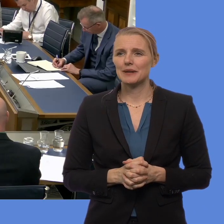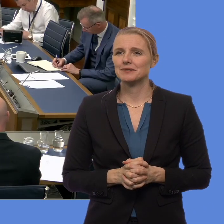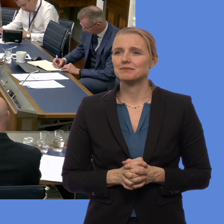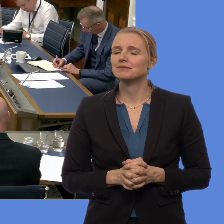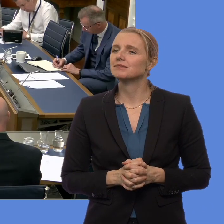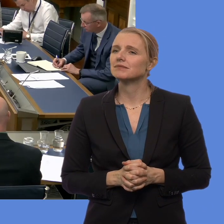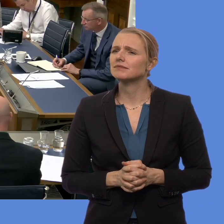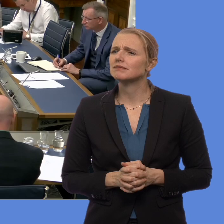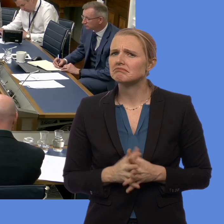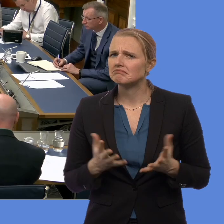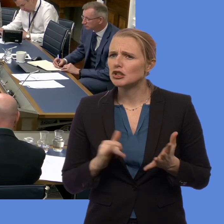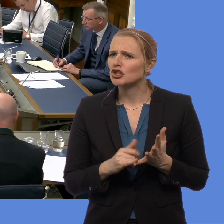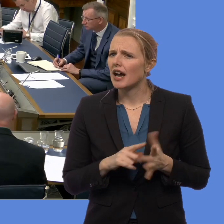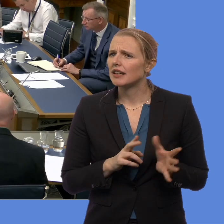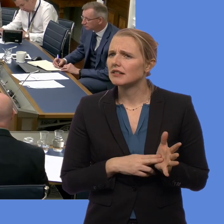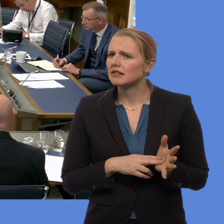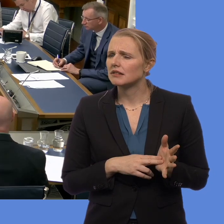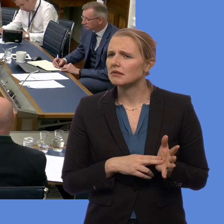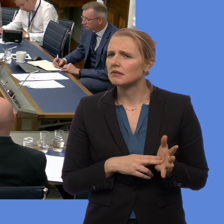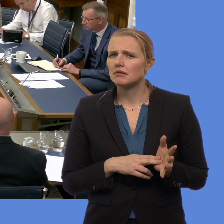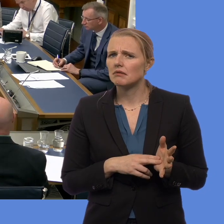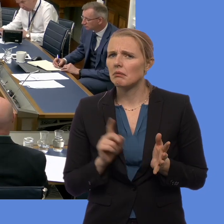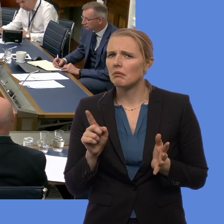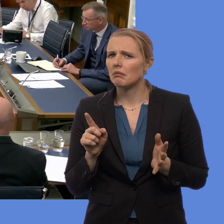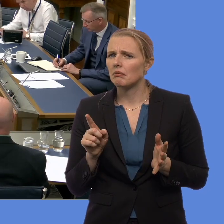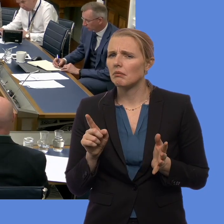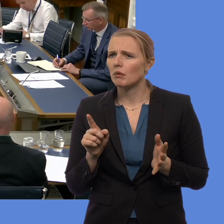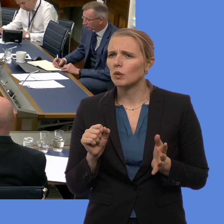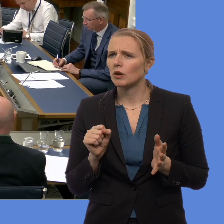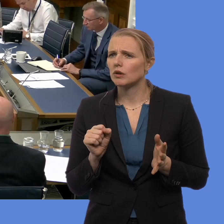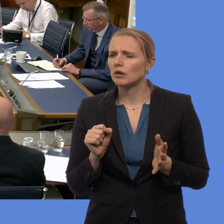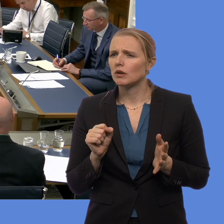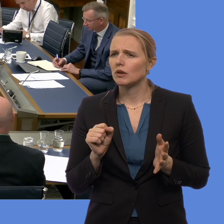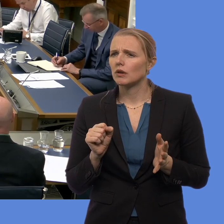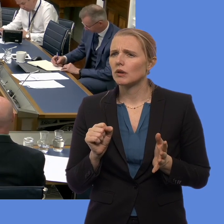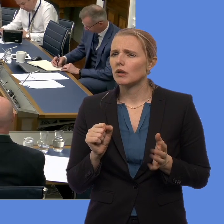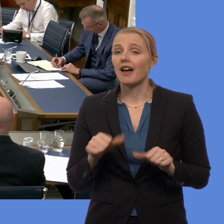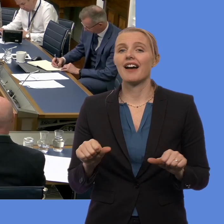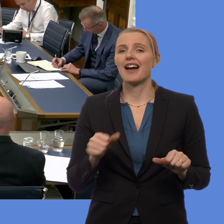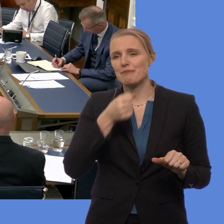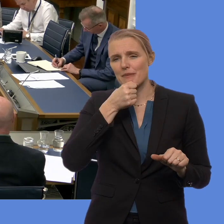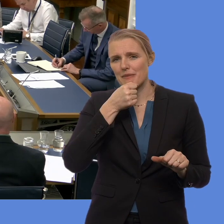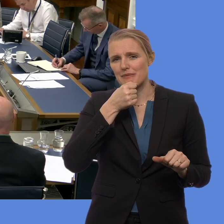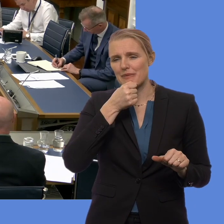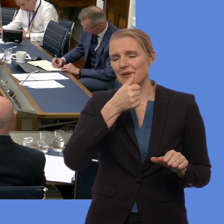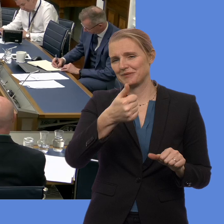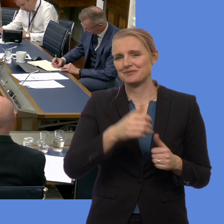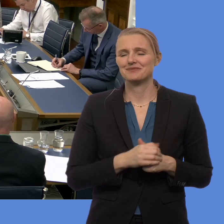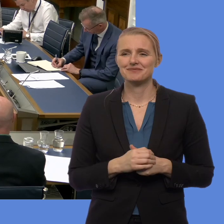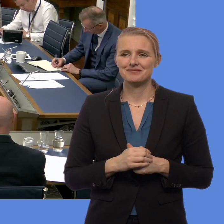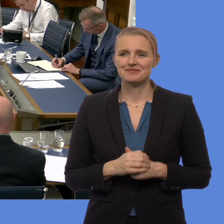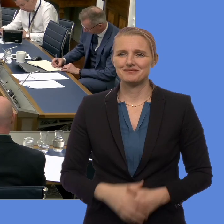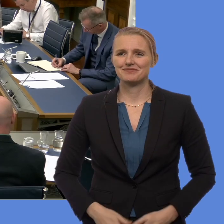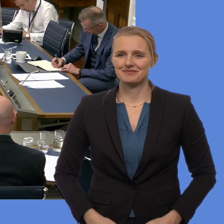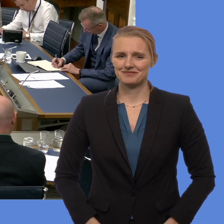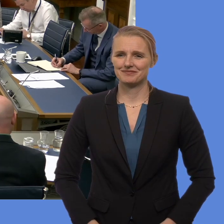We may not have Sean online. I'll just give it another second or two. The mic's on now. Yeah, the mic's on. So your mic's on, Sean. Go ahead. We don't see you,